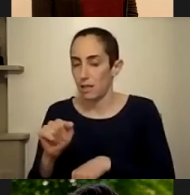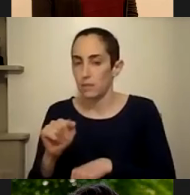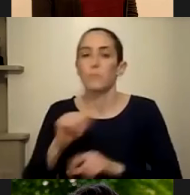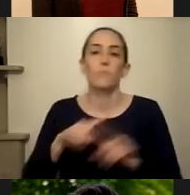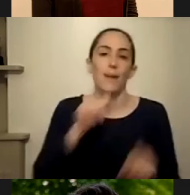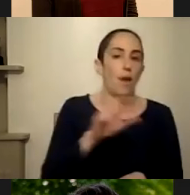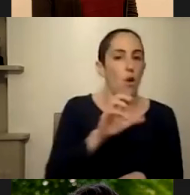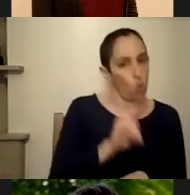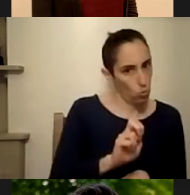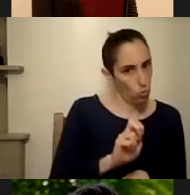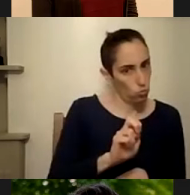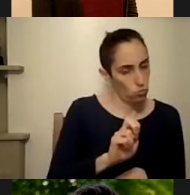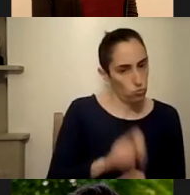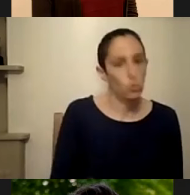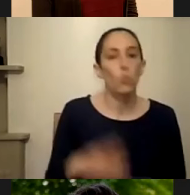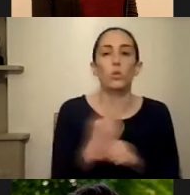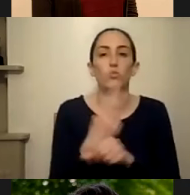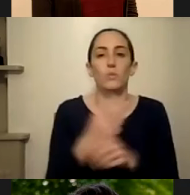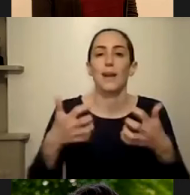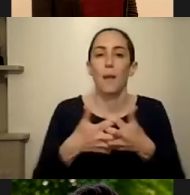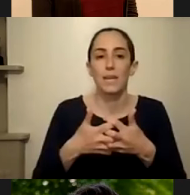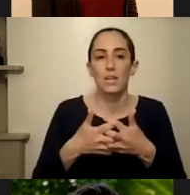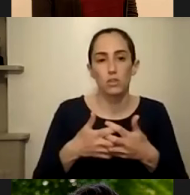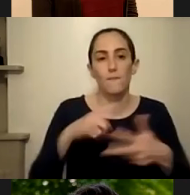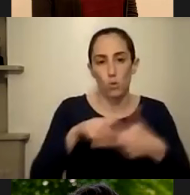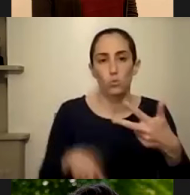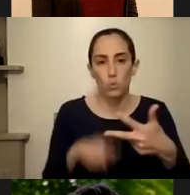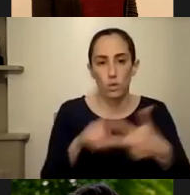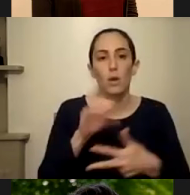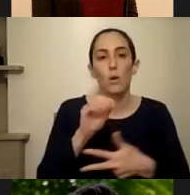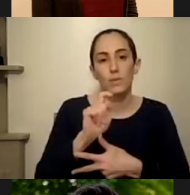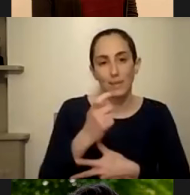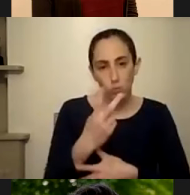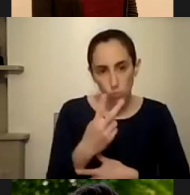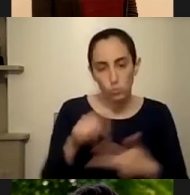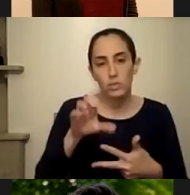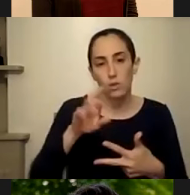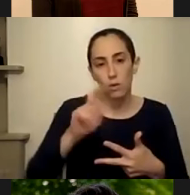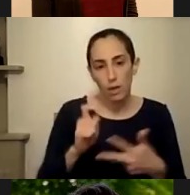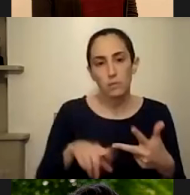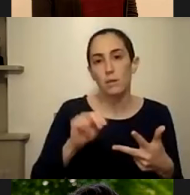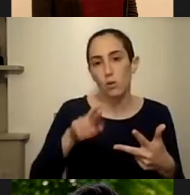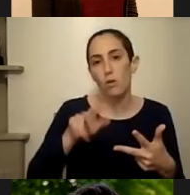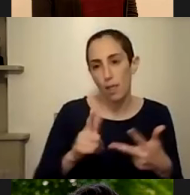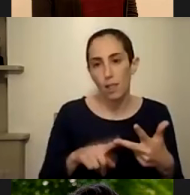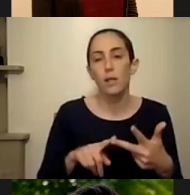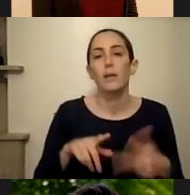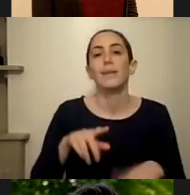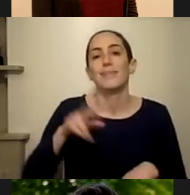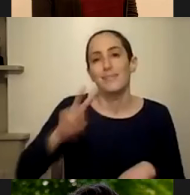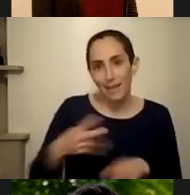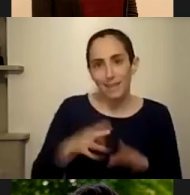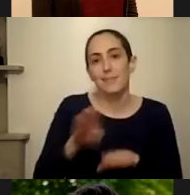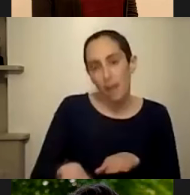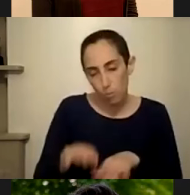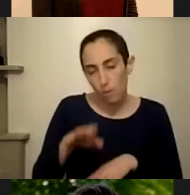three factors, OTX2, CRX, NRL, to do a second step reprogramming to guide the differentiation of mirror glial